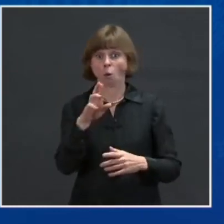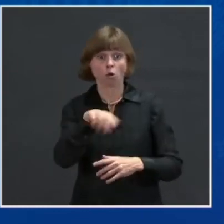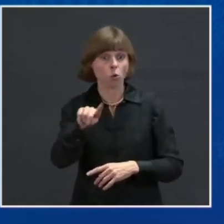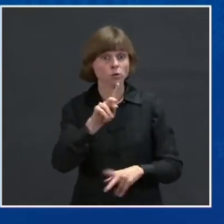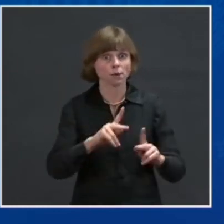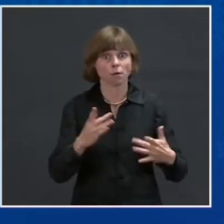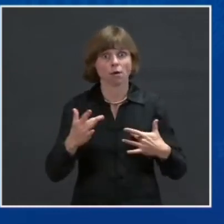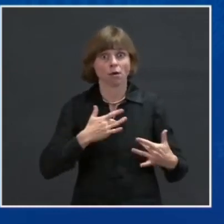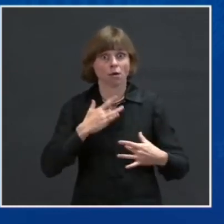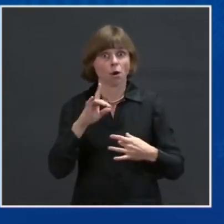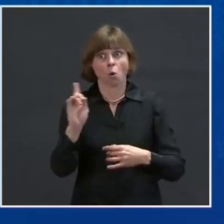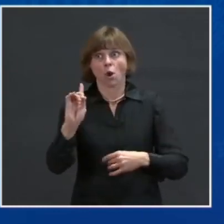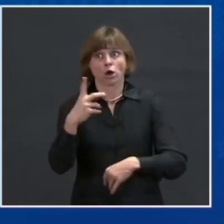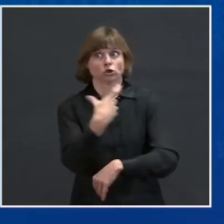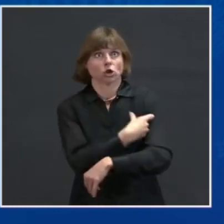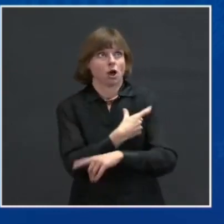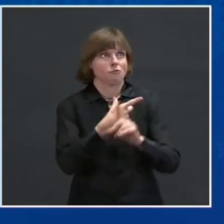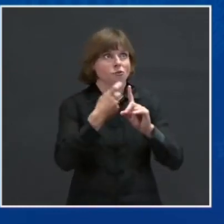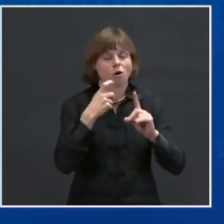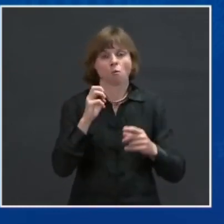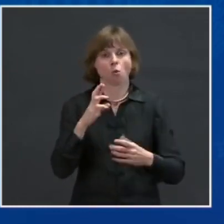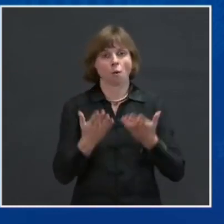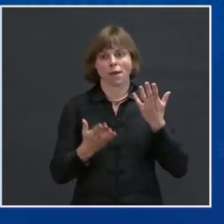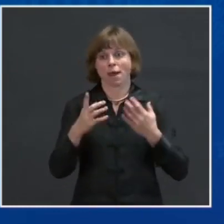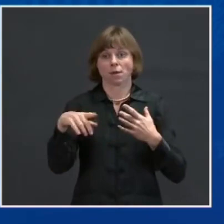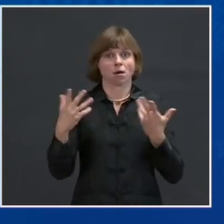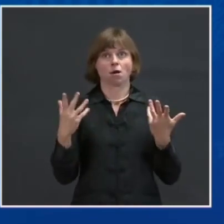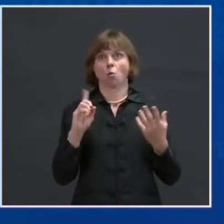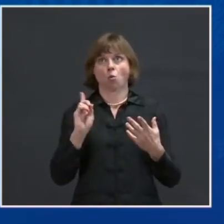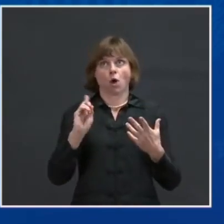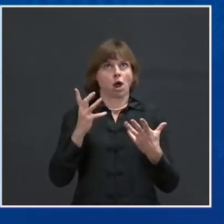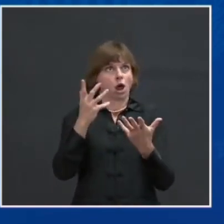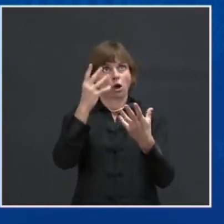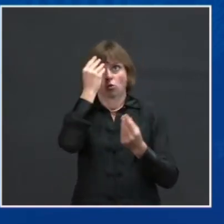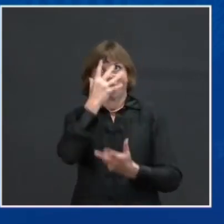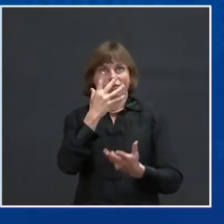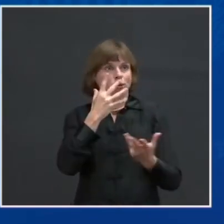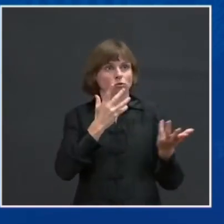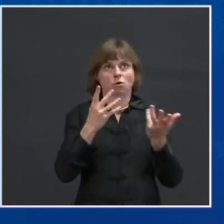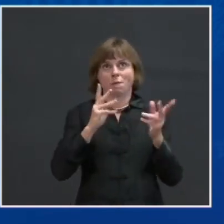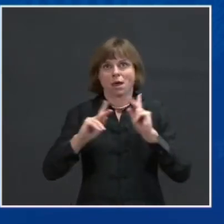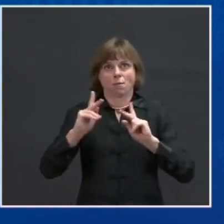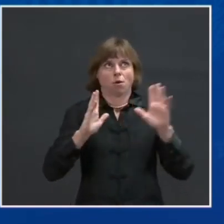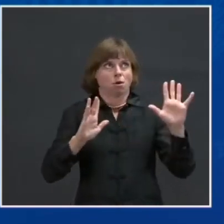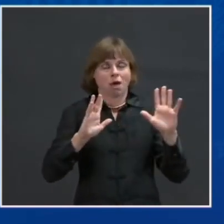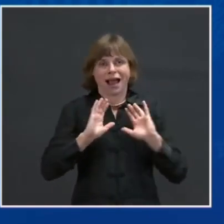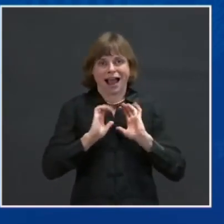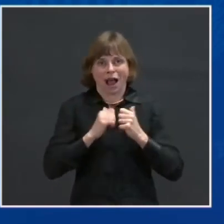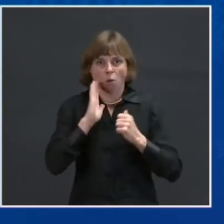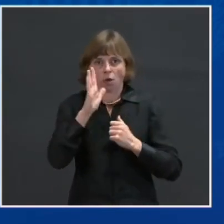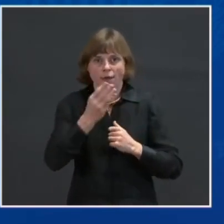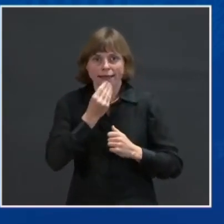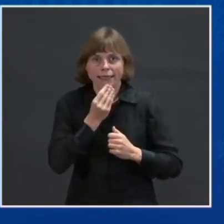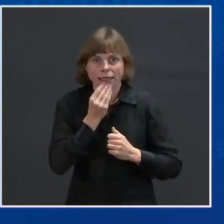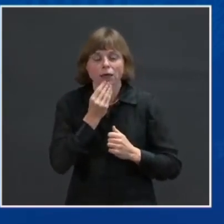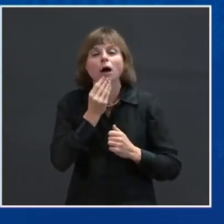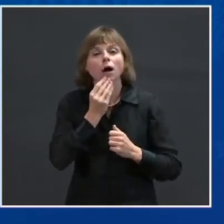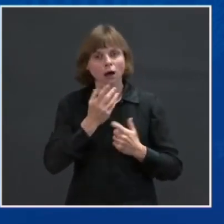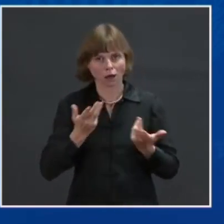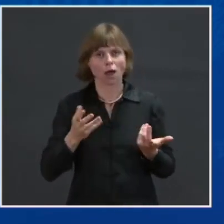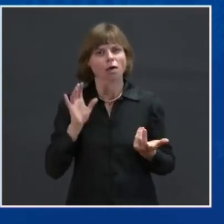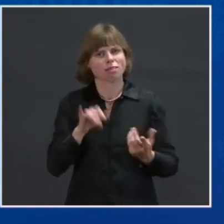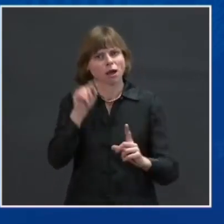shot, who don't know where to get information, who are worried about whether they're going to be able to put food on the table. That's the focus of this